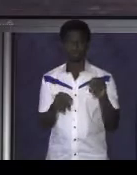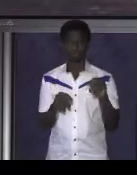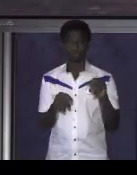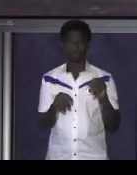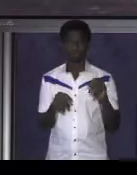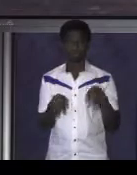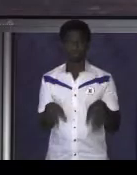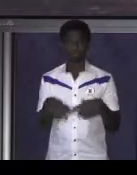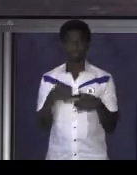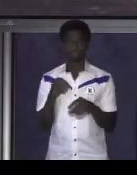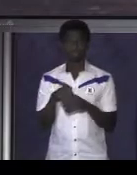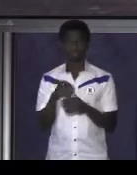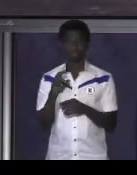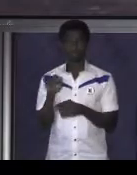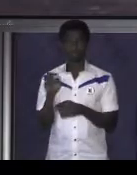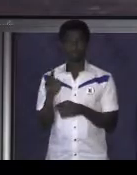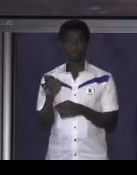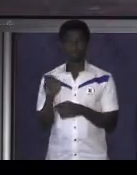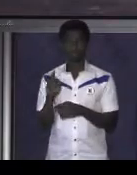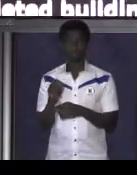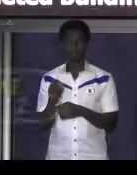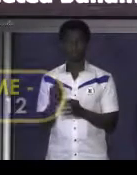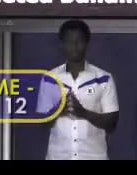the convent.